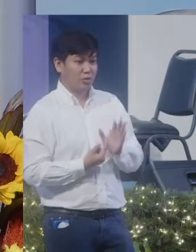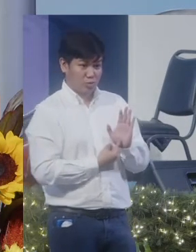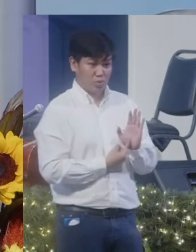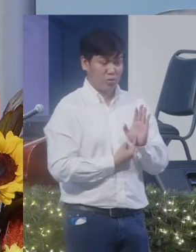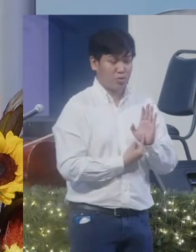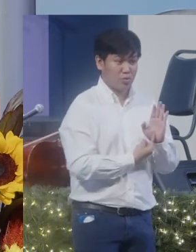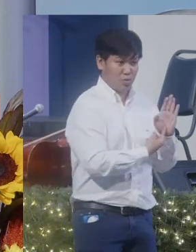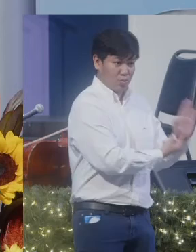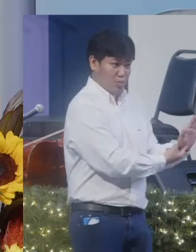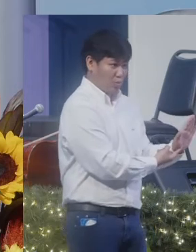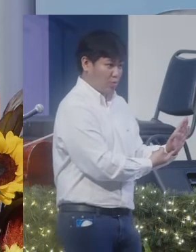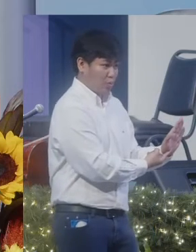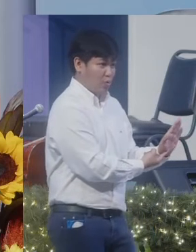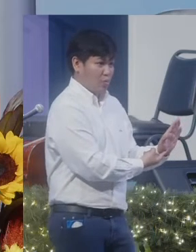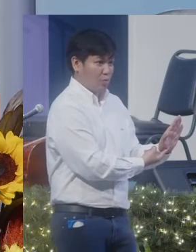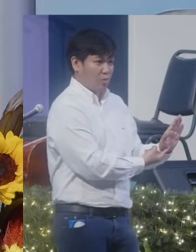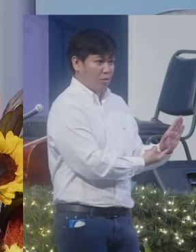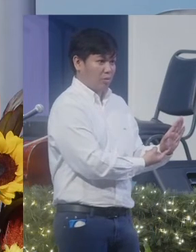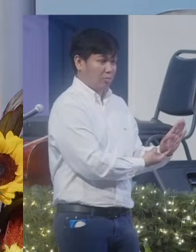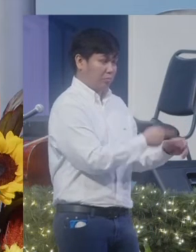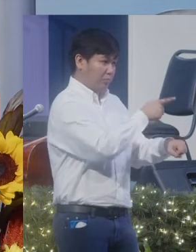Pero, paano naman ngayon, Panginoon?